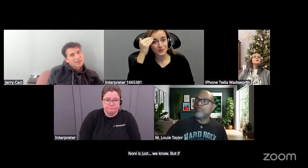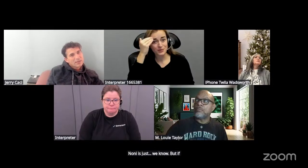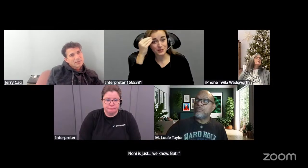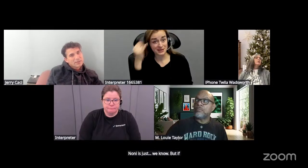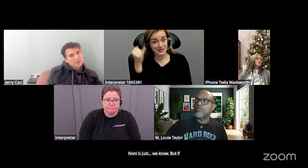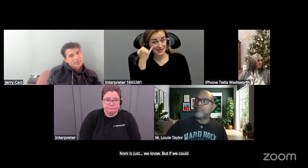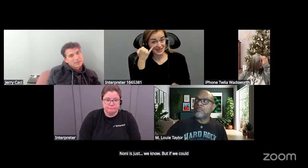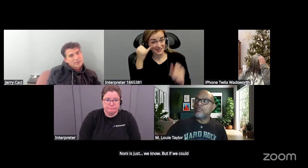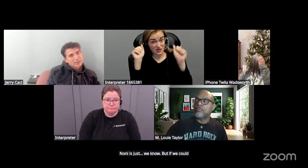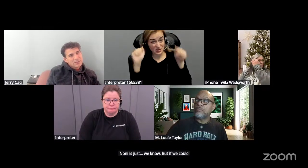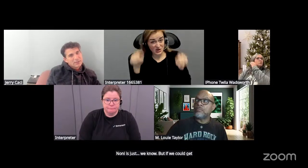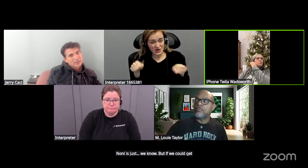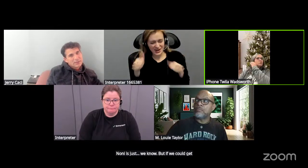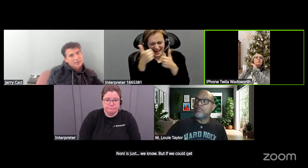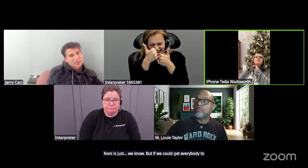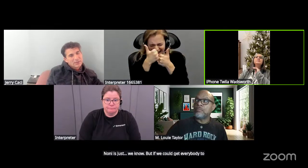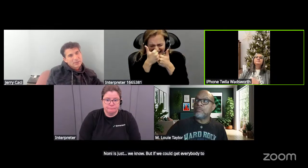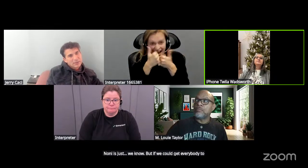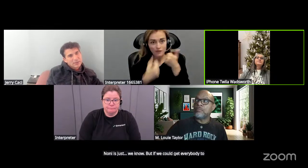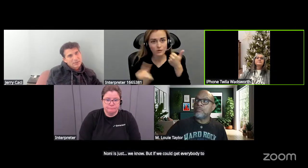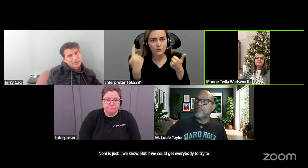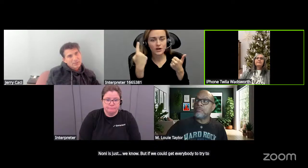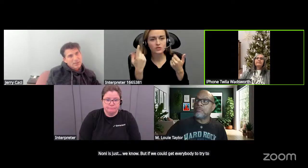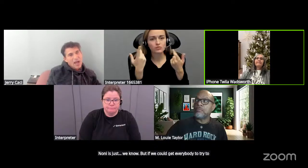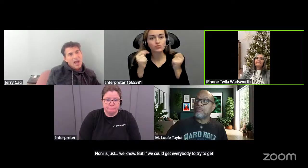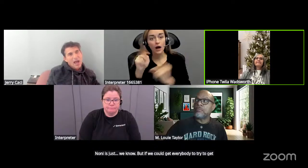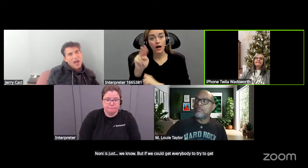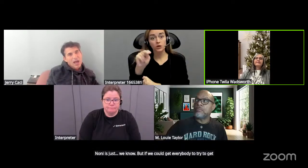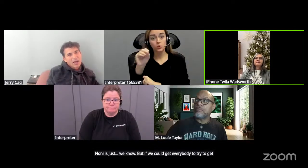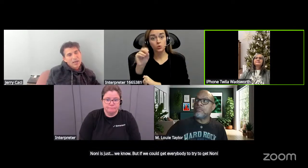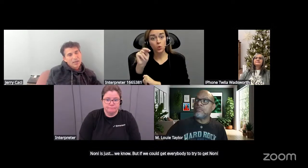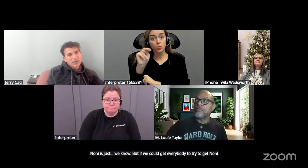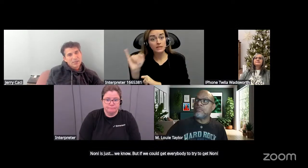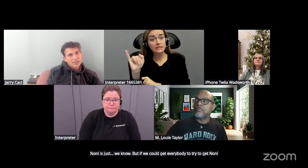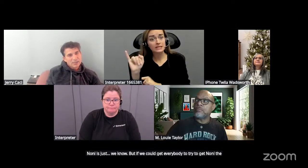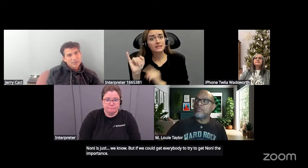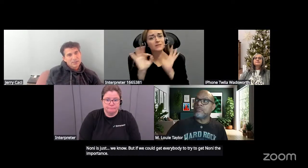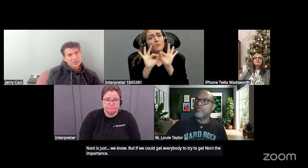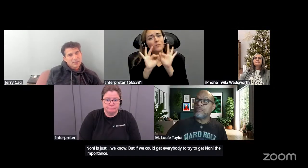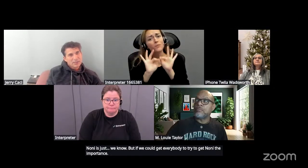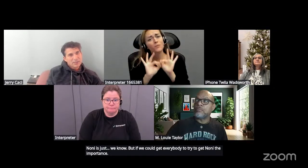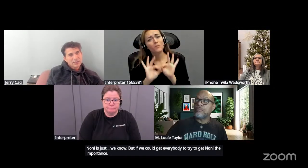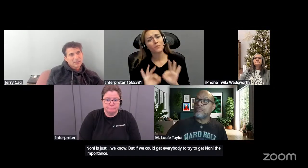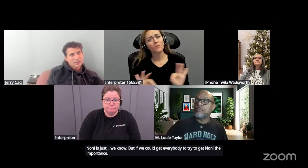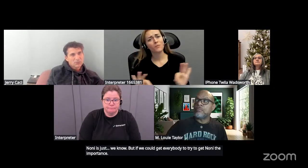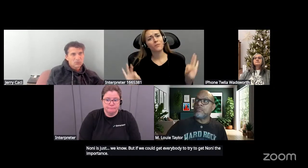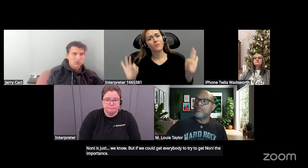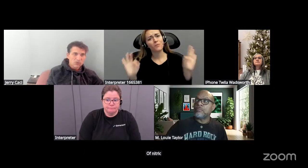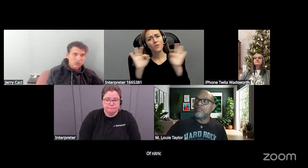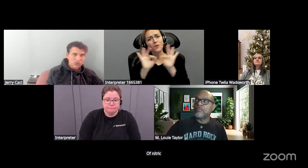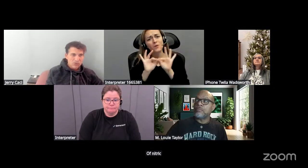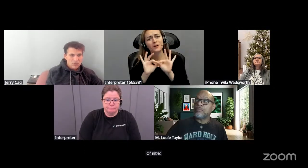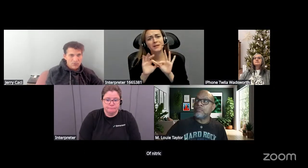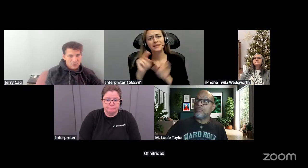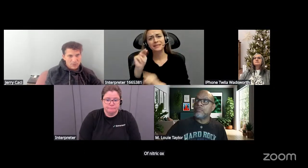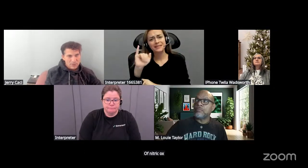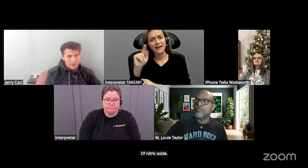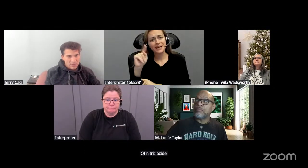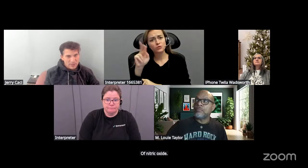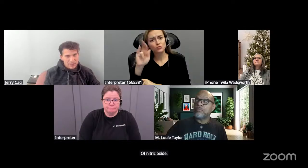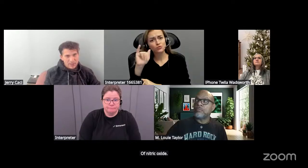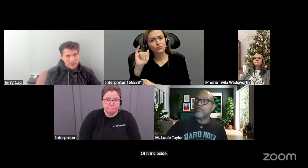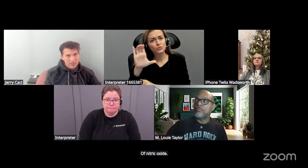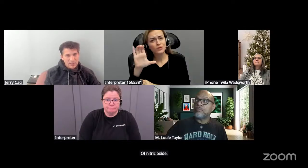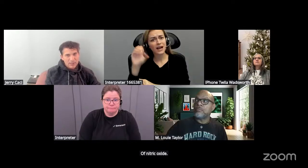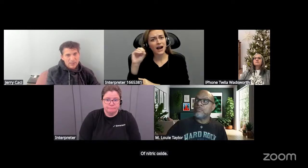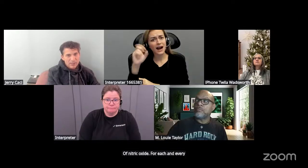get everybody to try to get noni, the importance of nitric oxide for each and